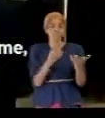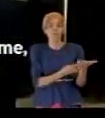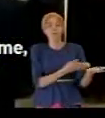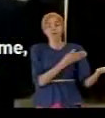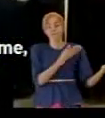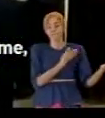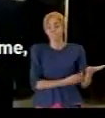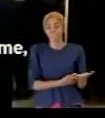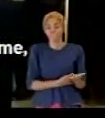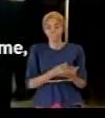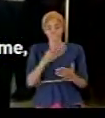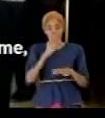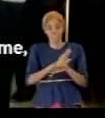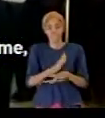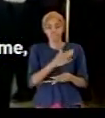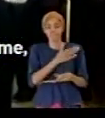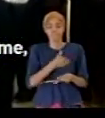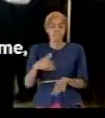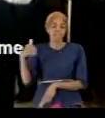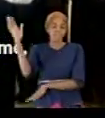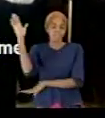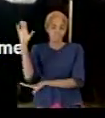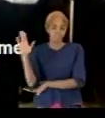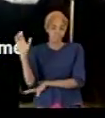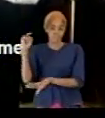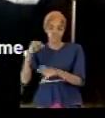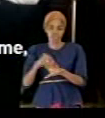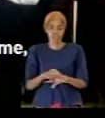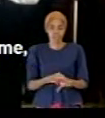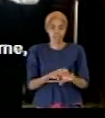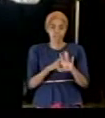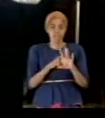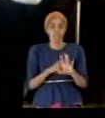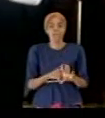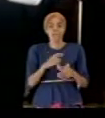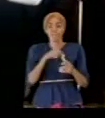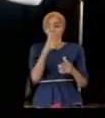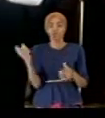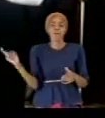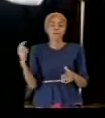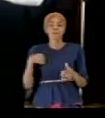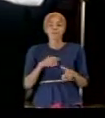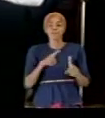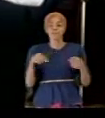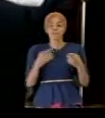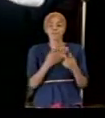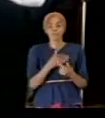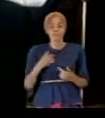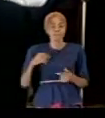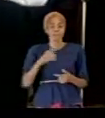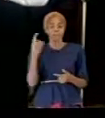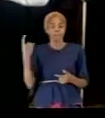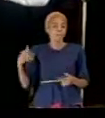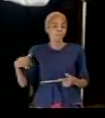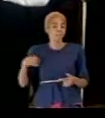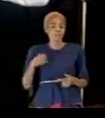the morning, in the afternoon time, anywhere we go.